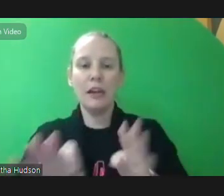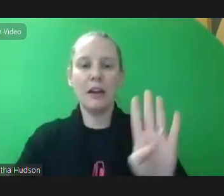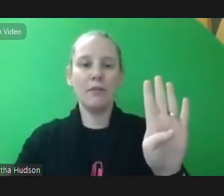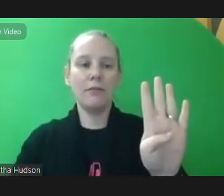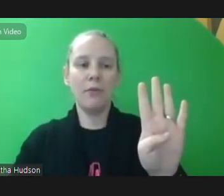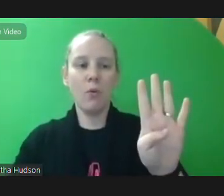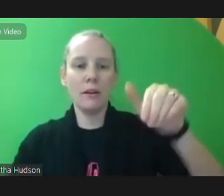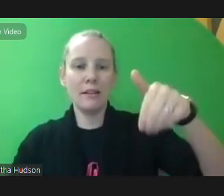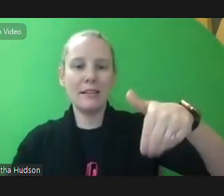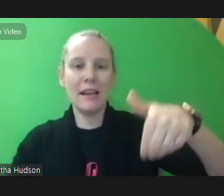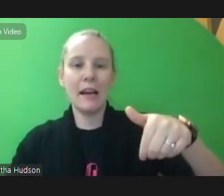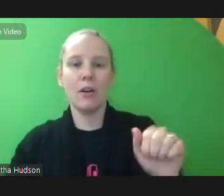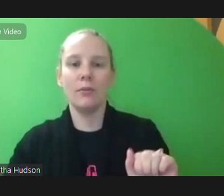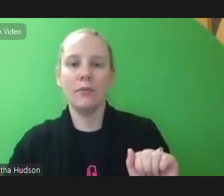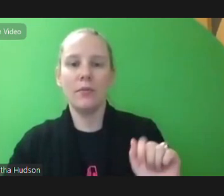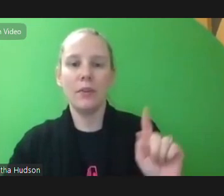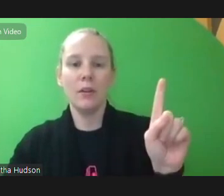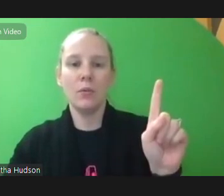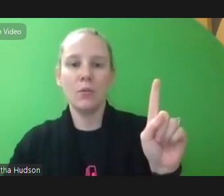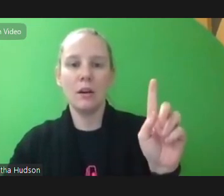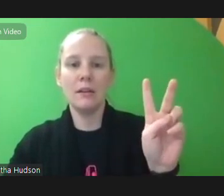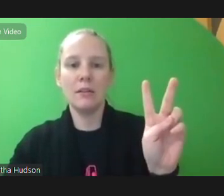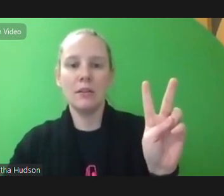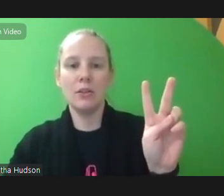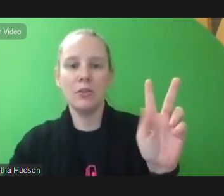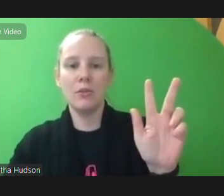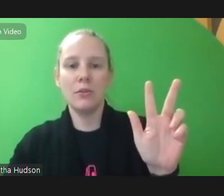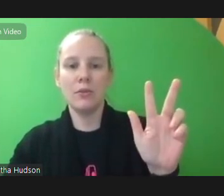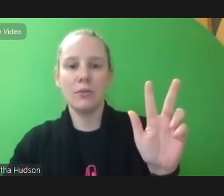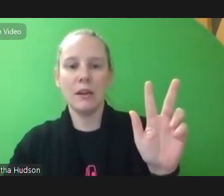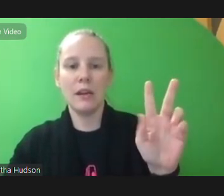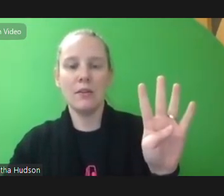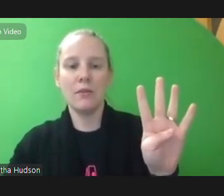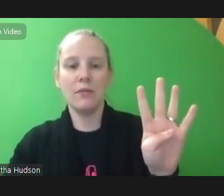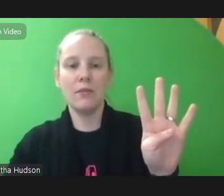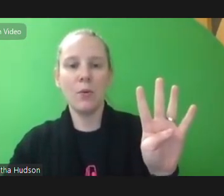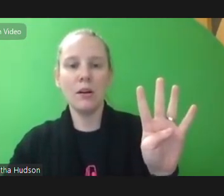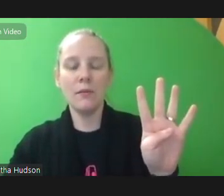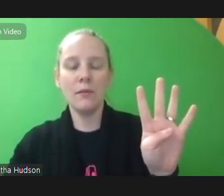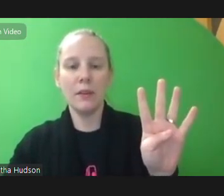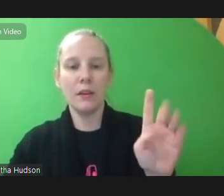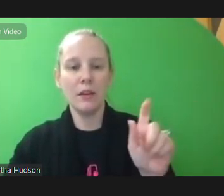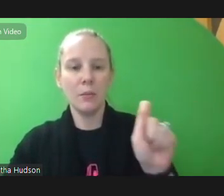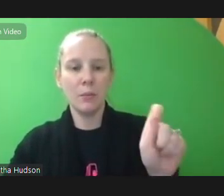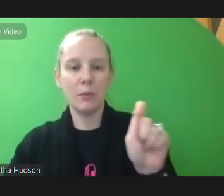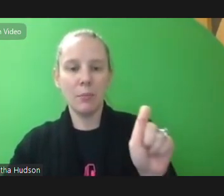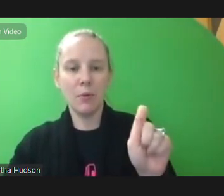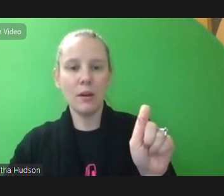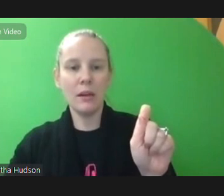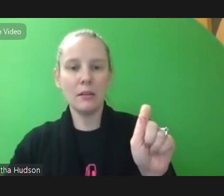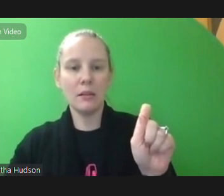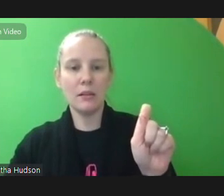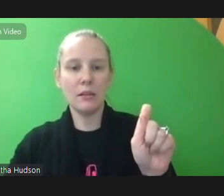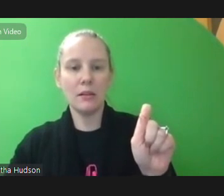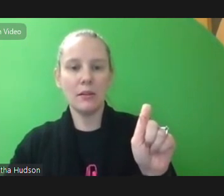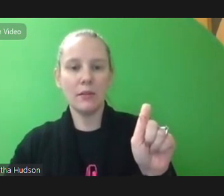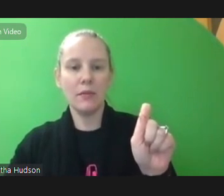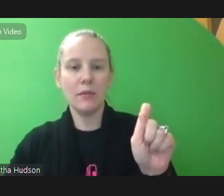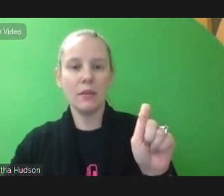to count 4 down. 1, 2, 3, 4. Put my